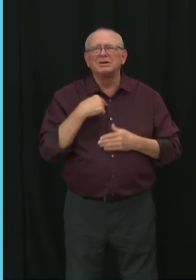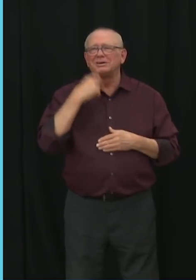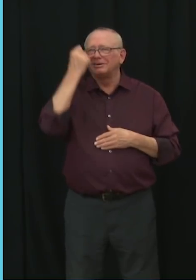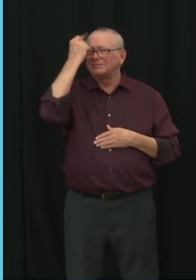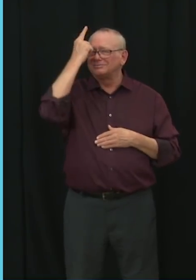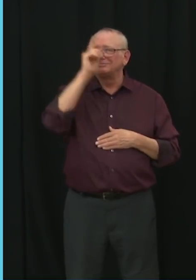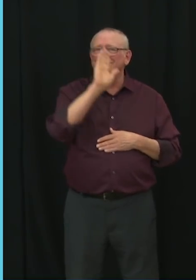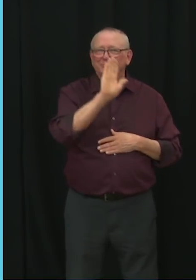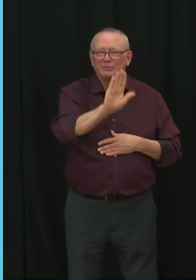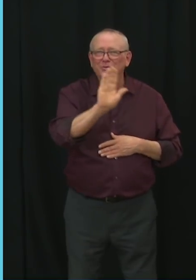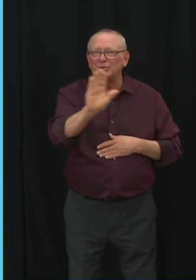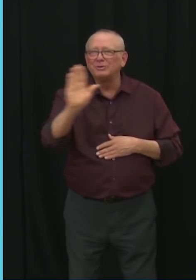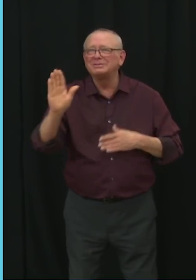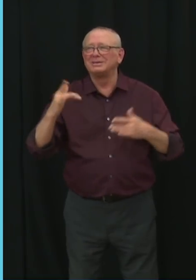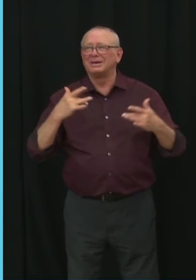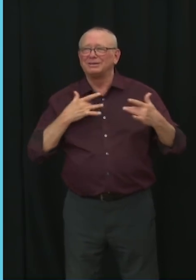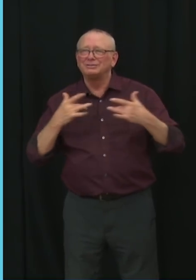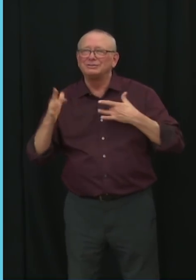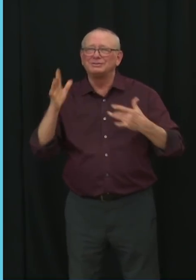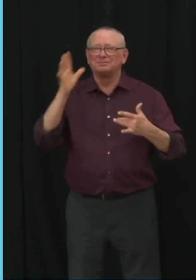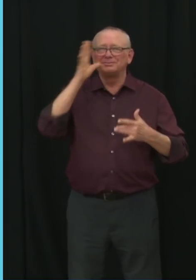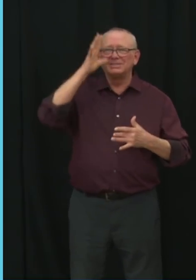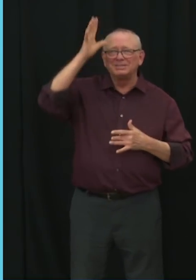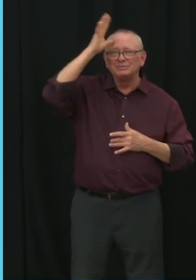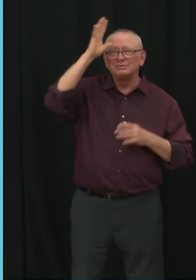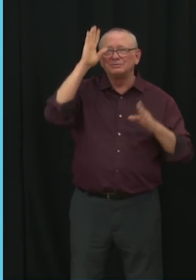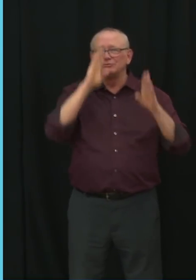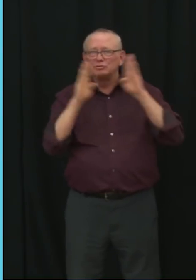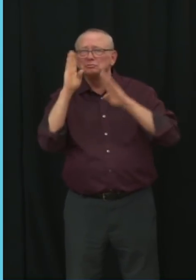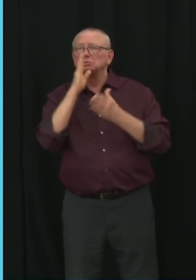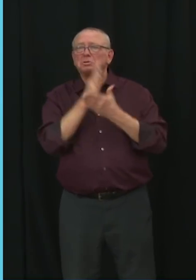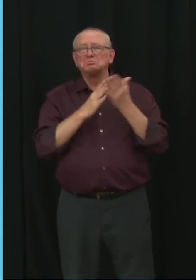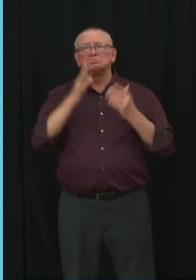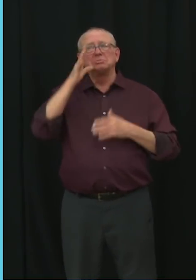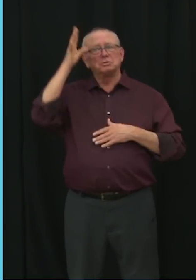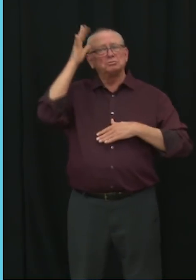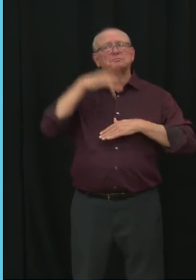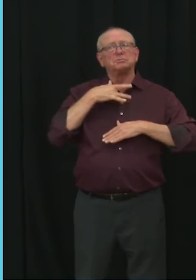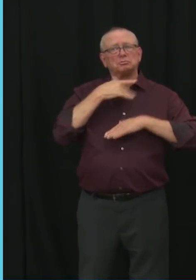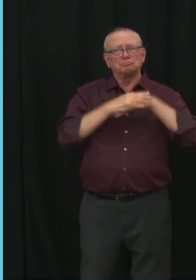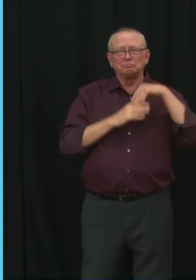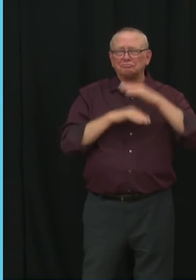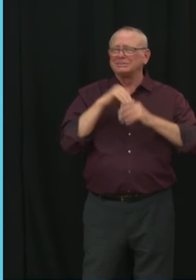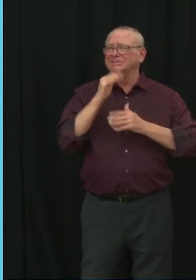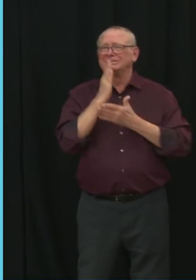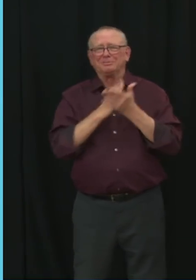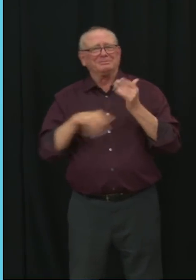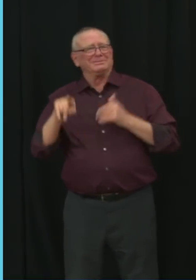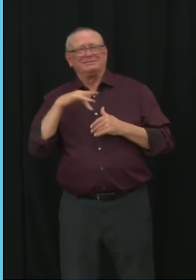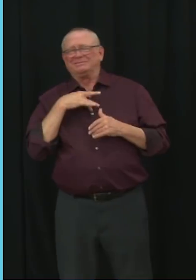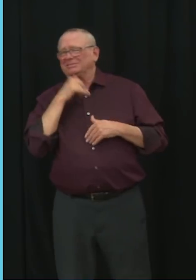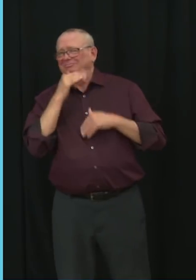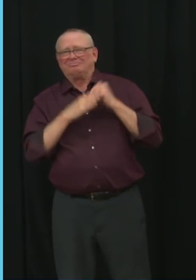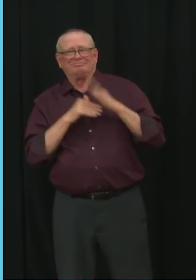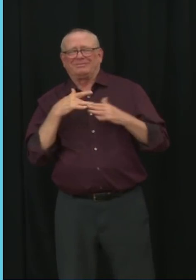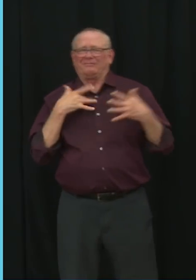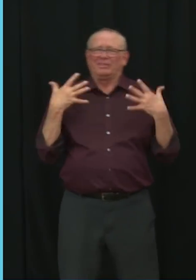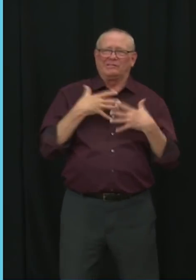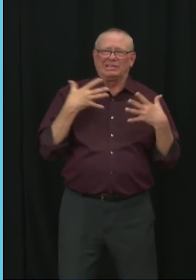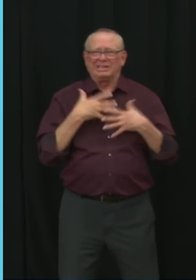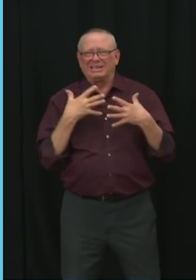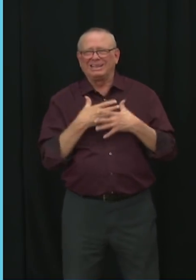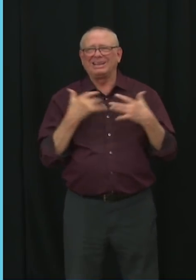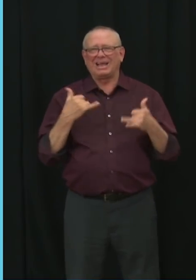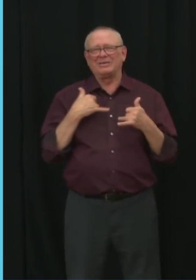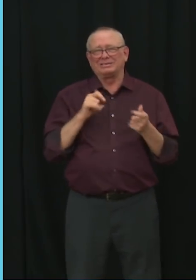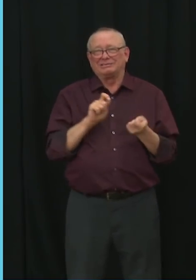different degrees of comfort levels, as indicated by Dr. Hinshaw. We are in a transition phase. Some